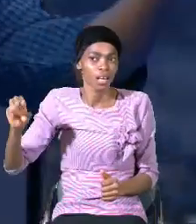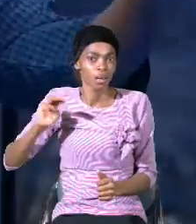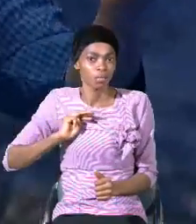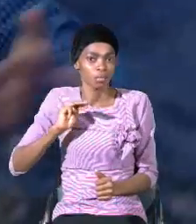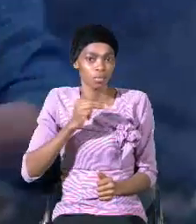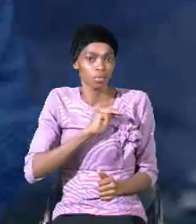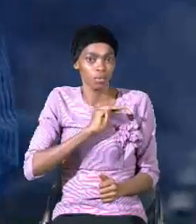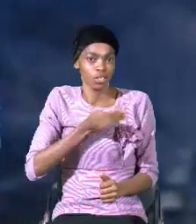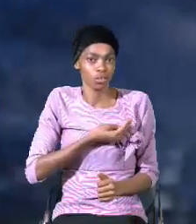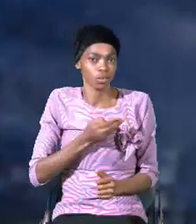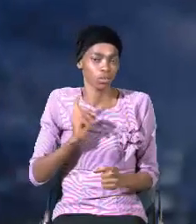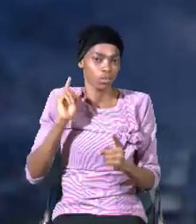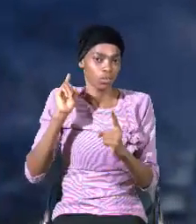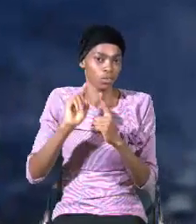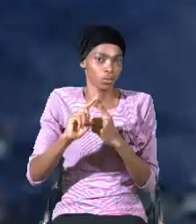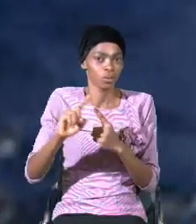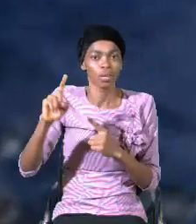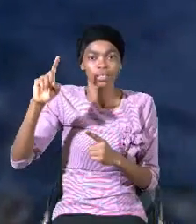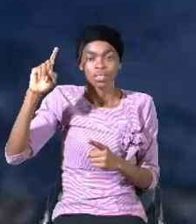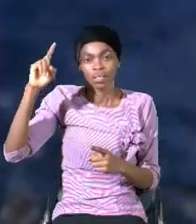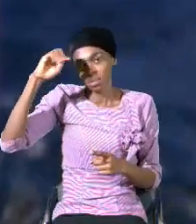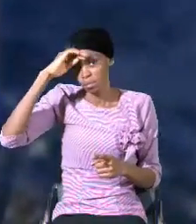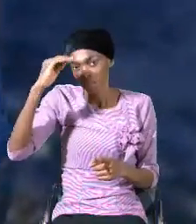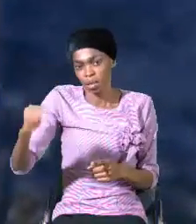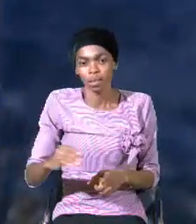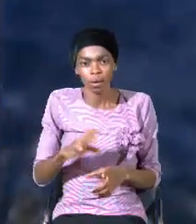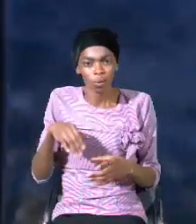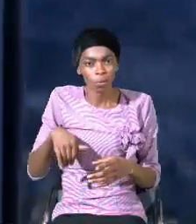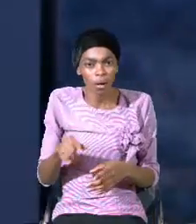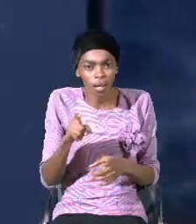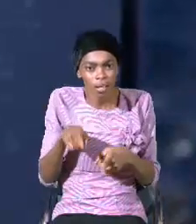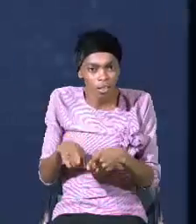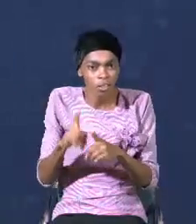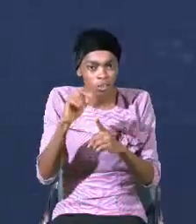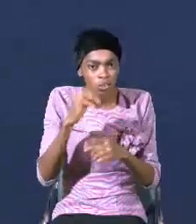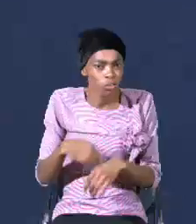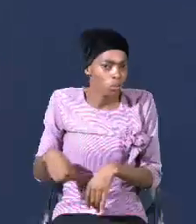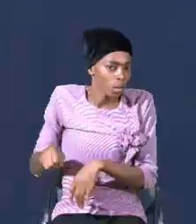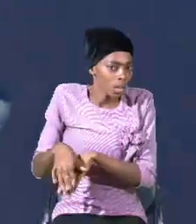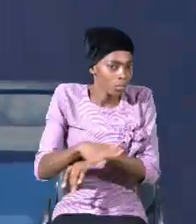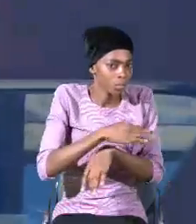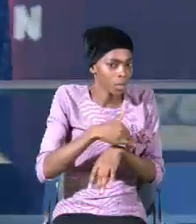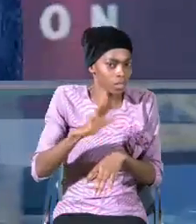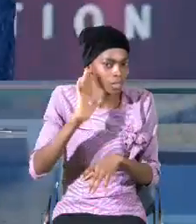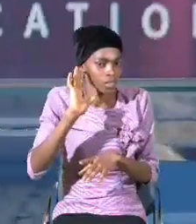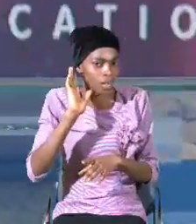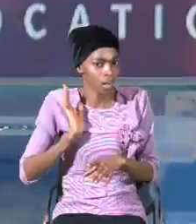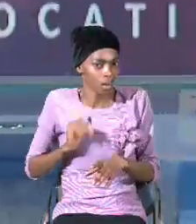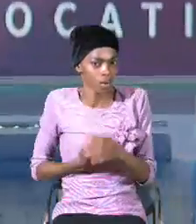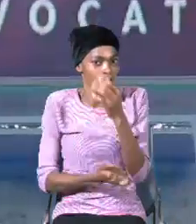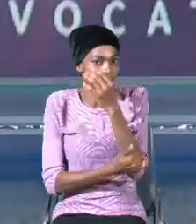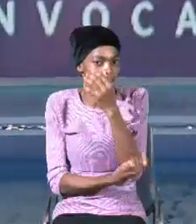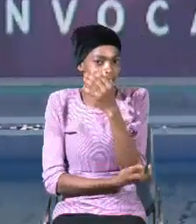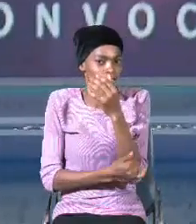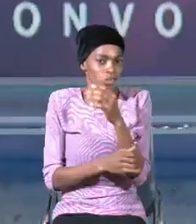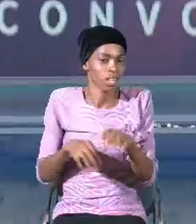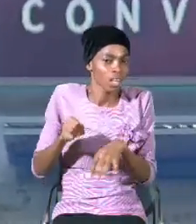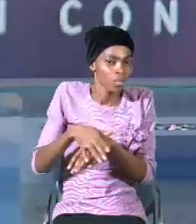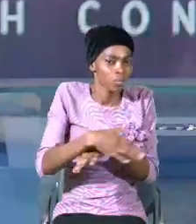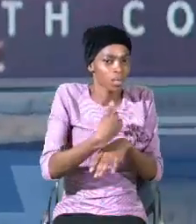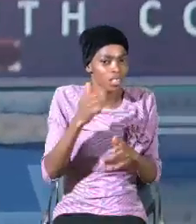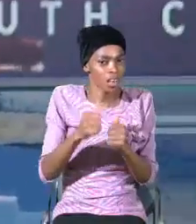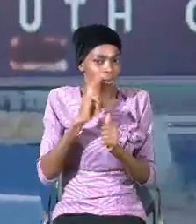impact men, impact our community, impact our country, impact everyone around. And